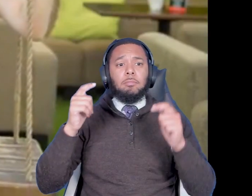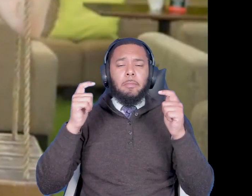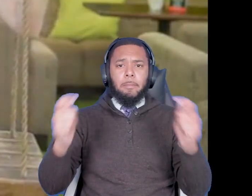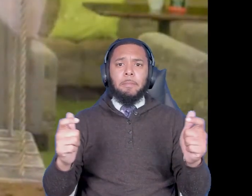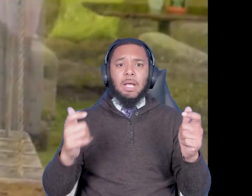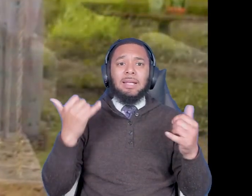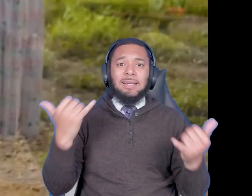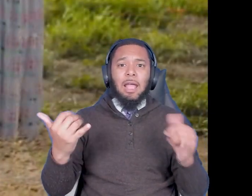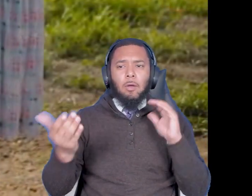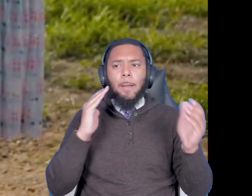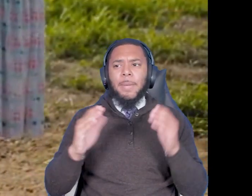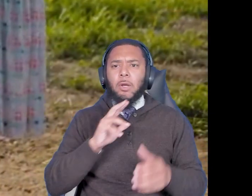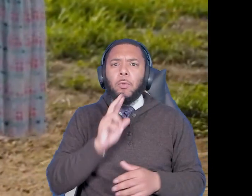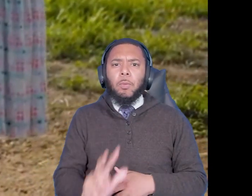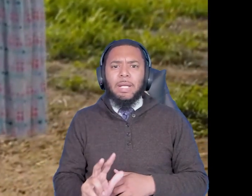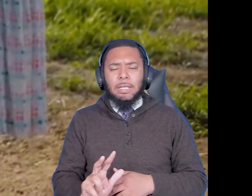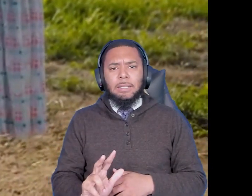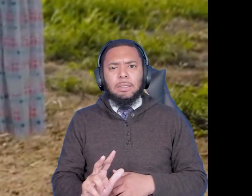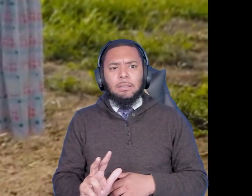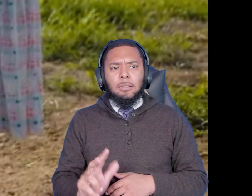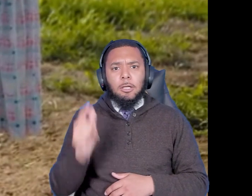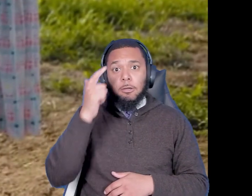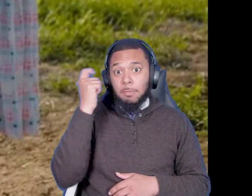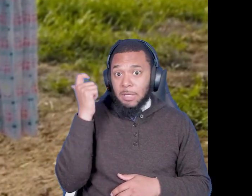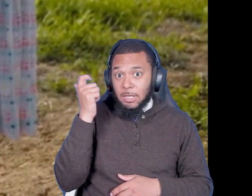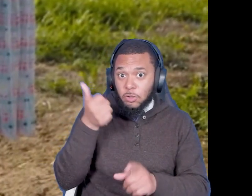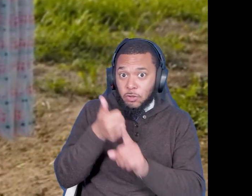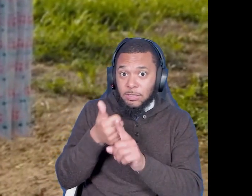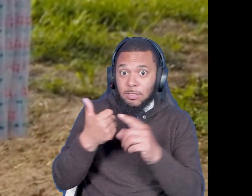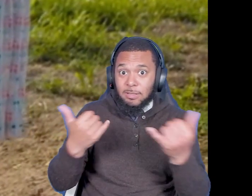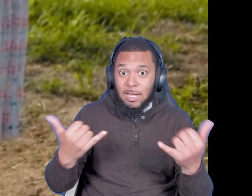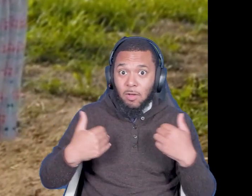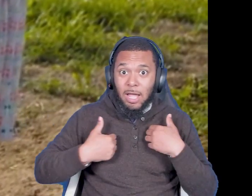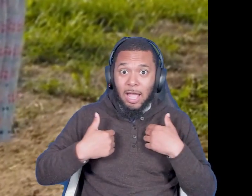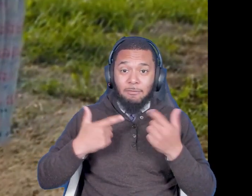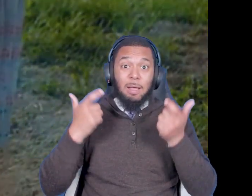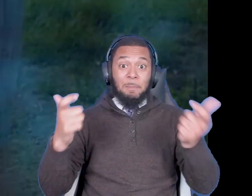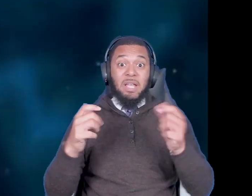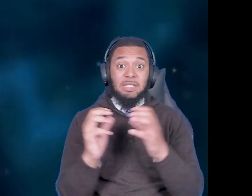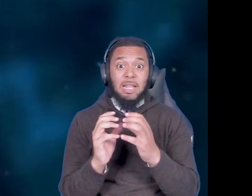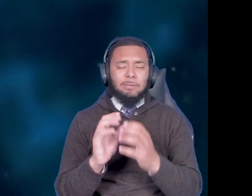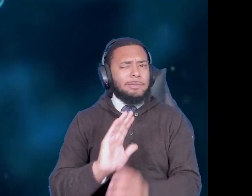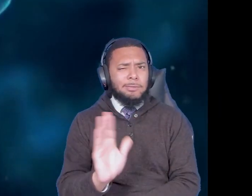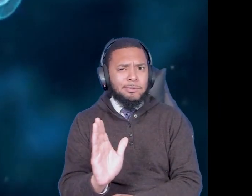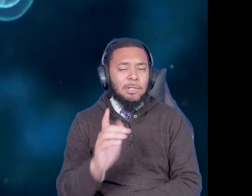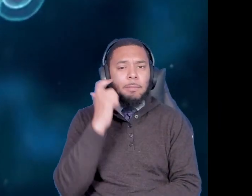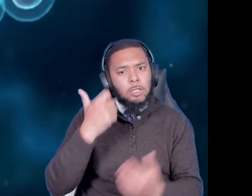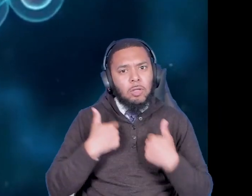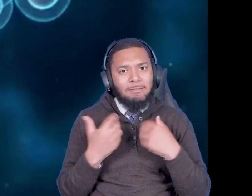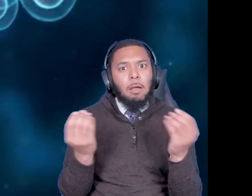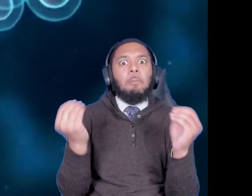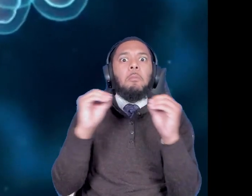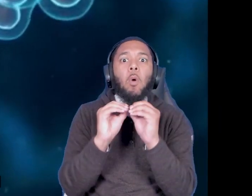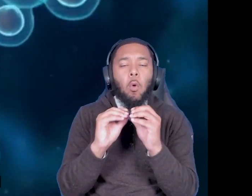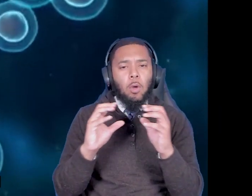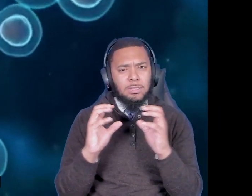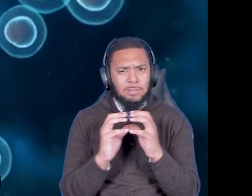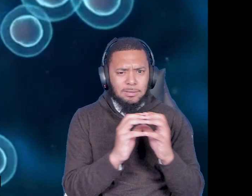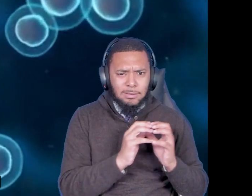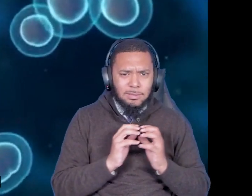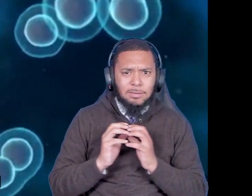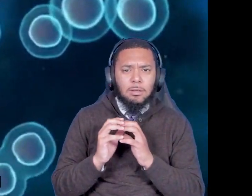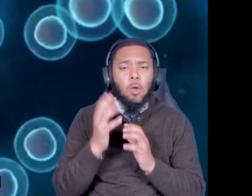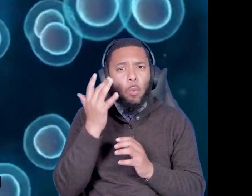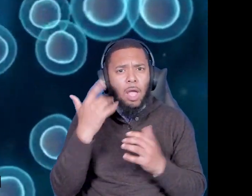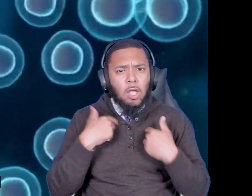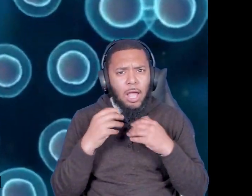now than when you were 3 years old. That's not because you now have adult-sized cells. It's because you are made up of more cells. And the reason that you are made up